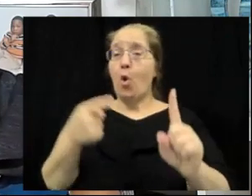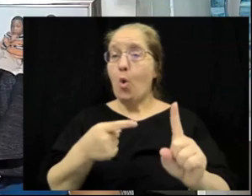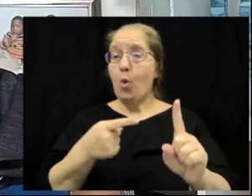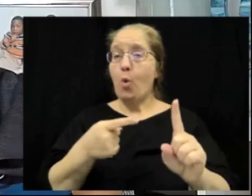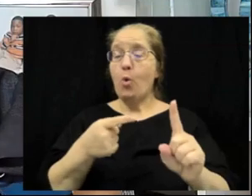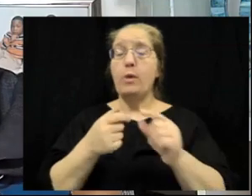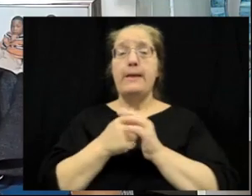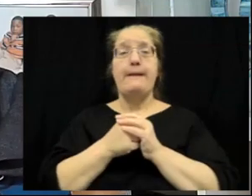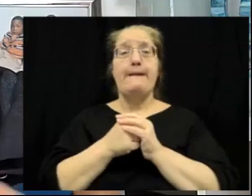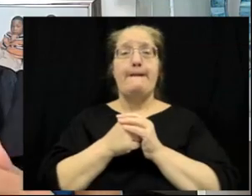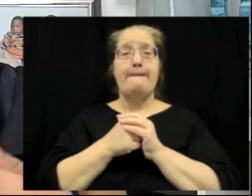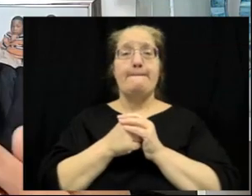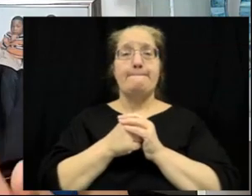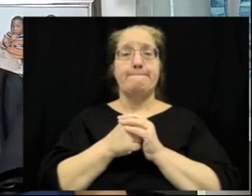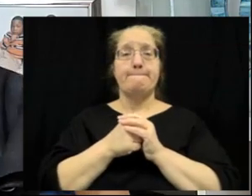can,